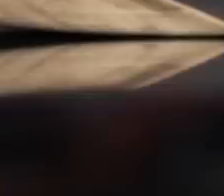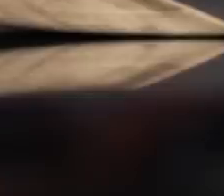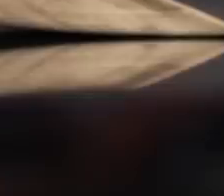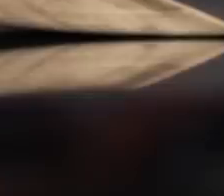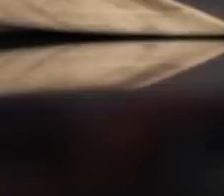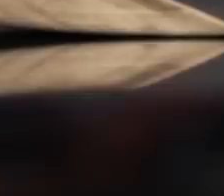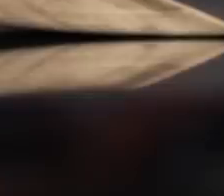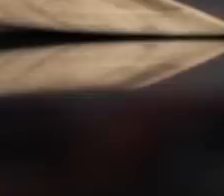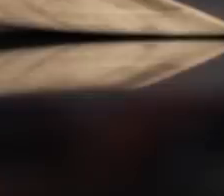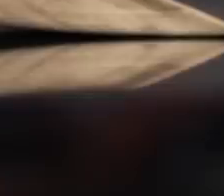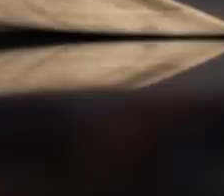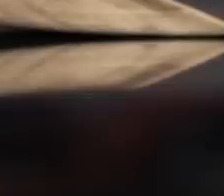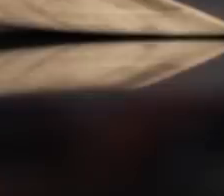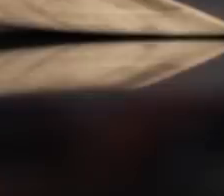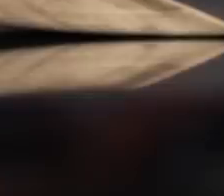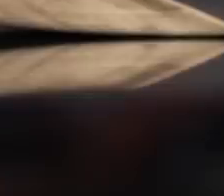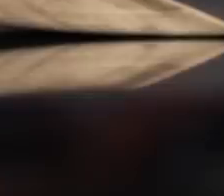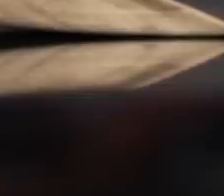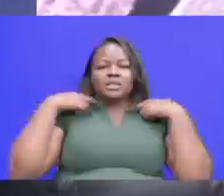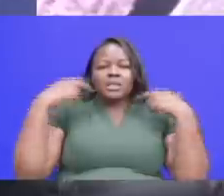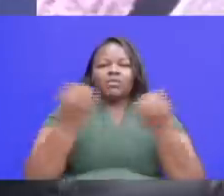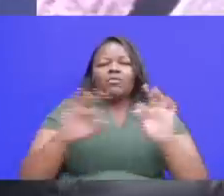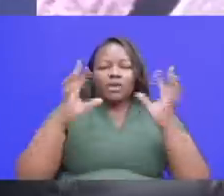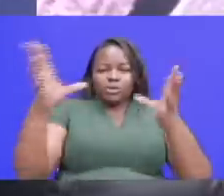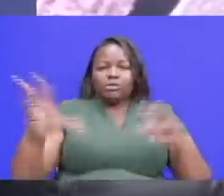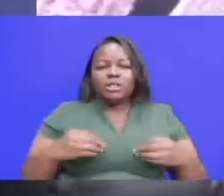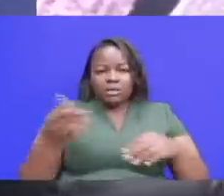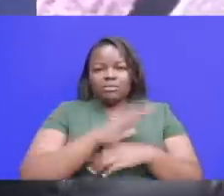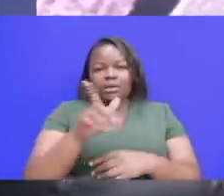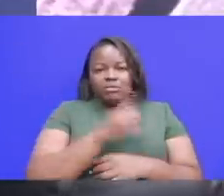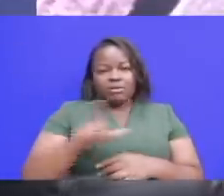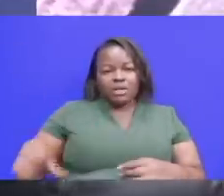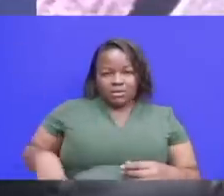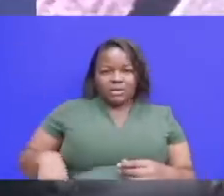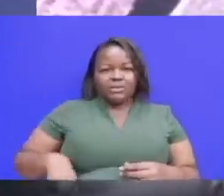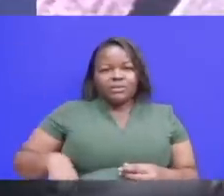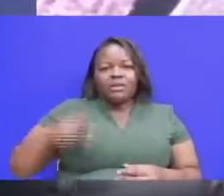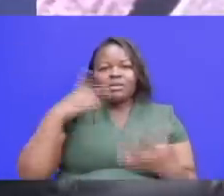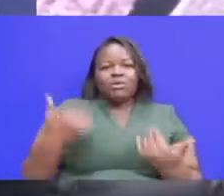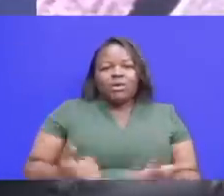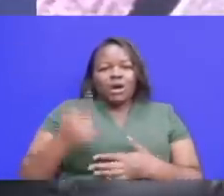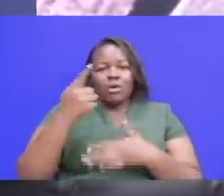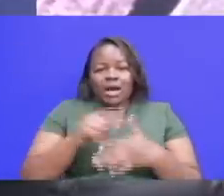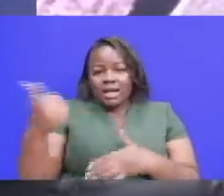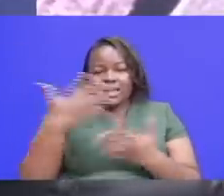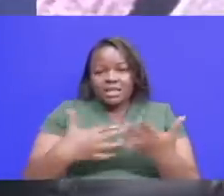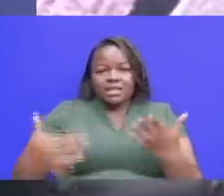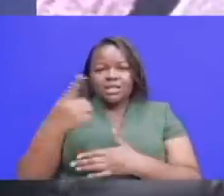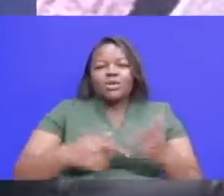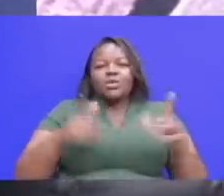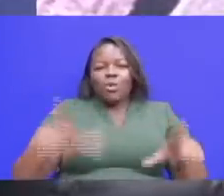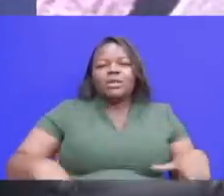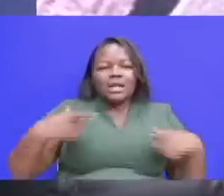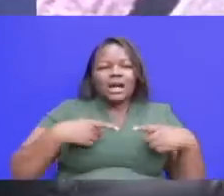does, slave or free, he will receive his back from the Lord. Then another point is this: whatever life throws at